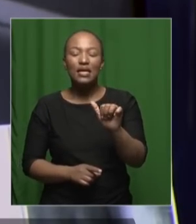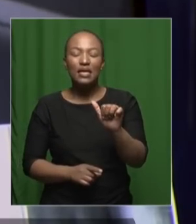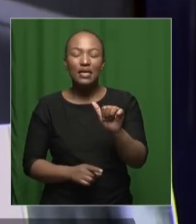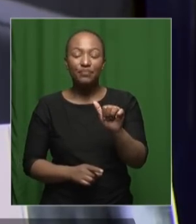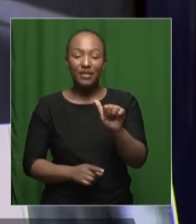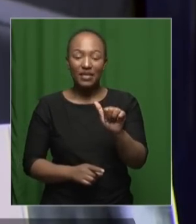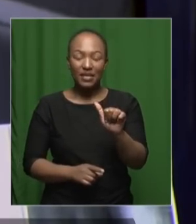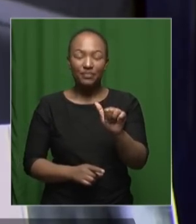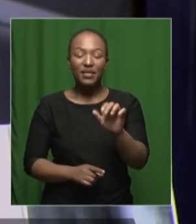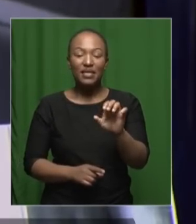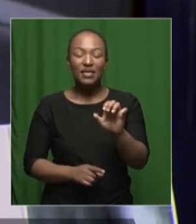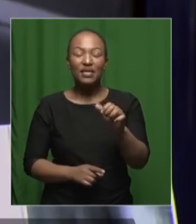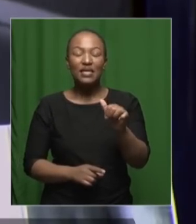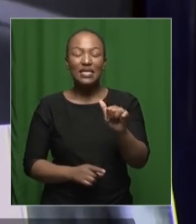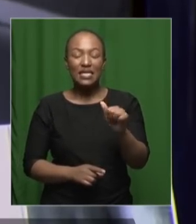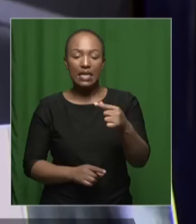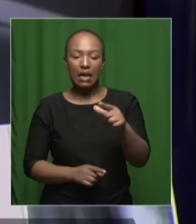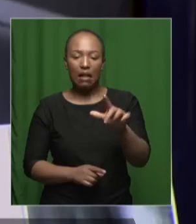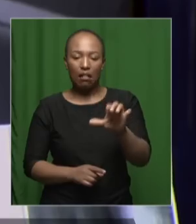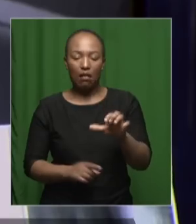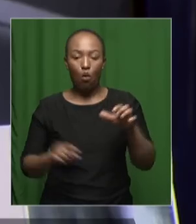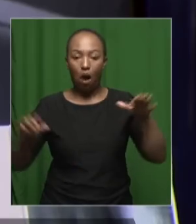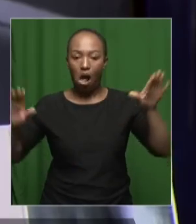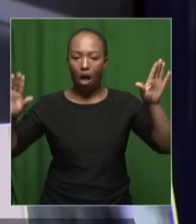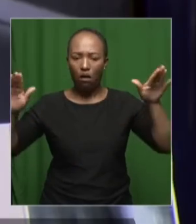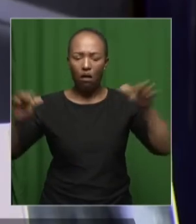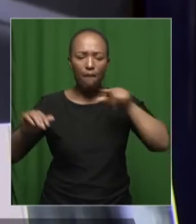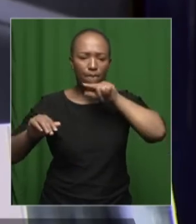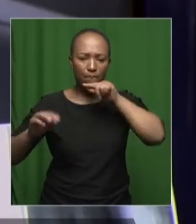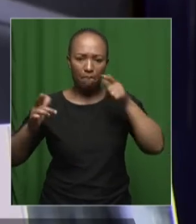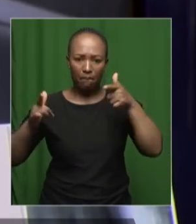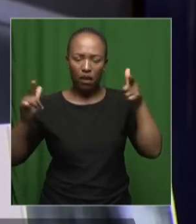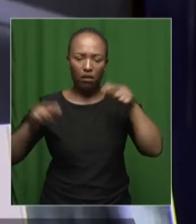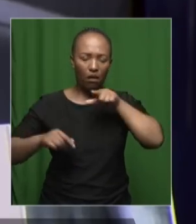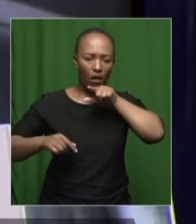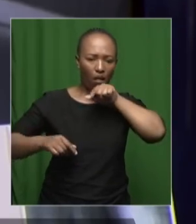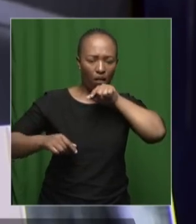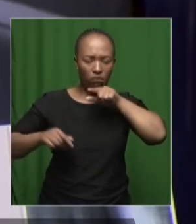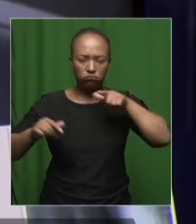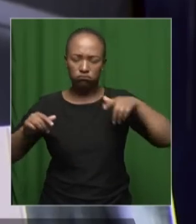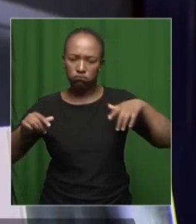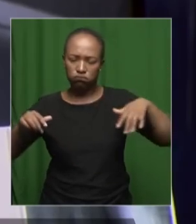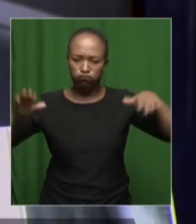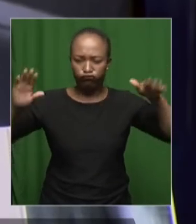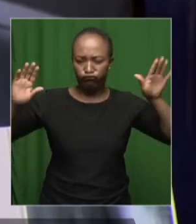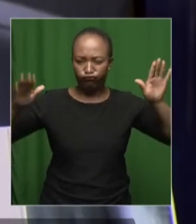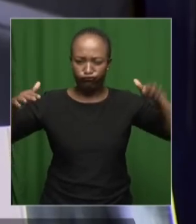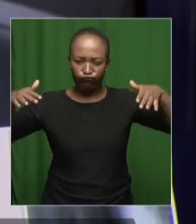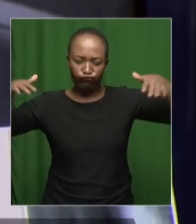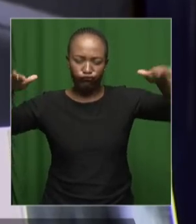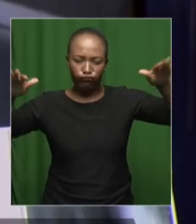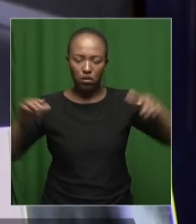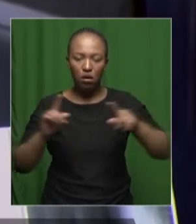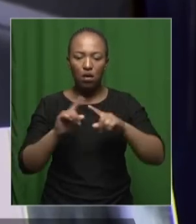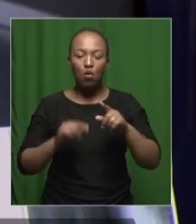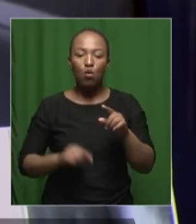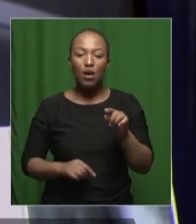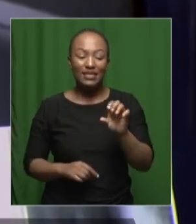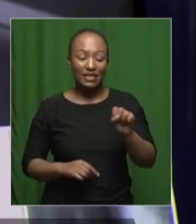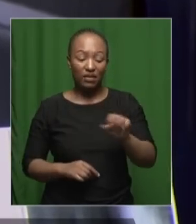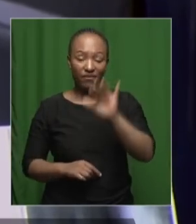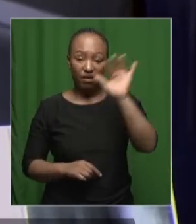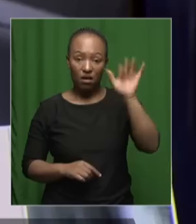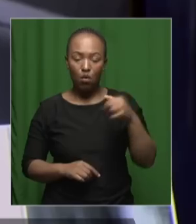you begin to see, Sakina, that South Africa, on a world scale, is #1 platinum producer. World